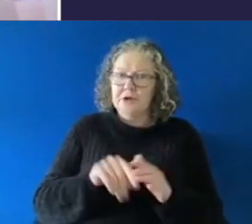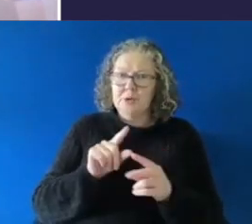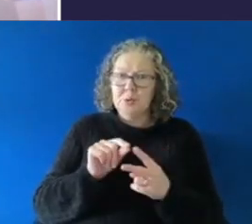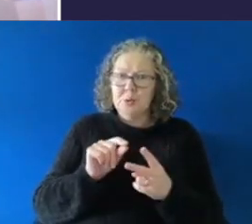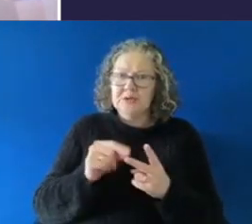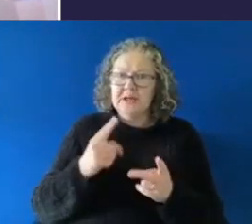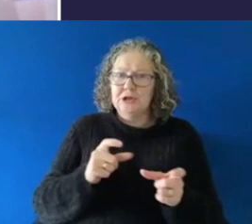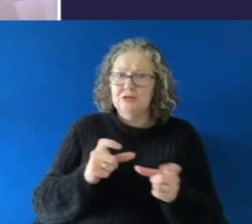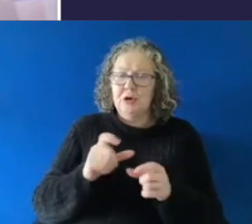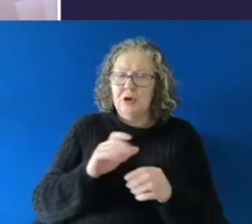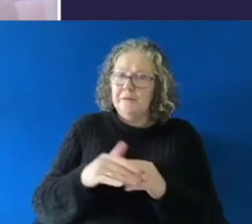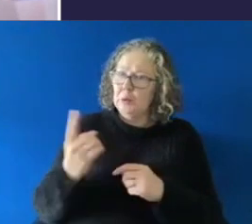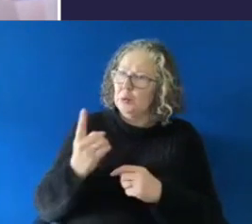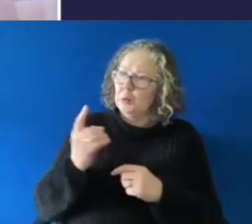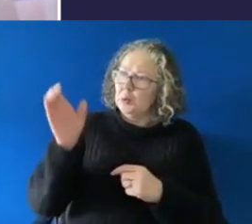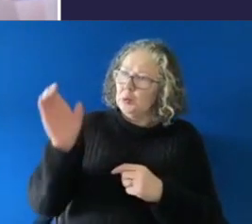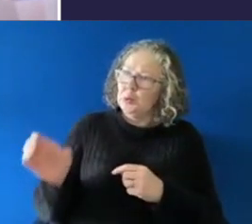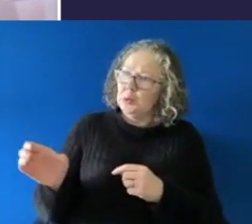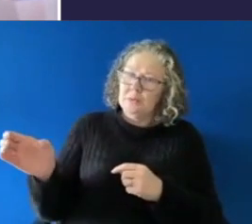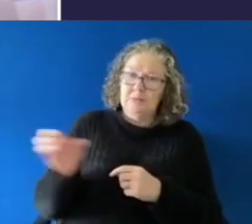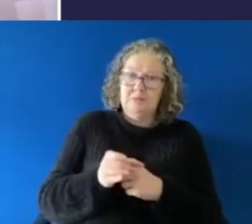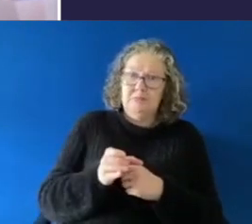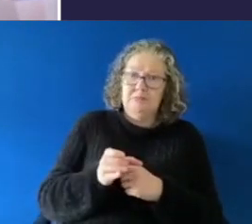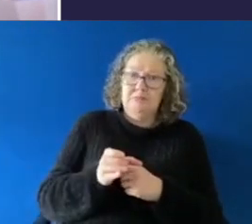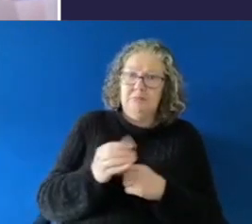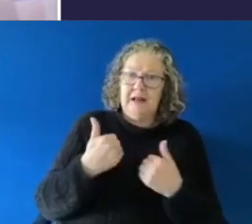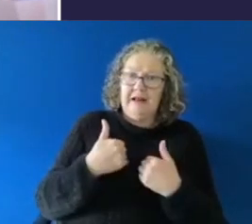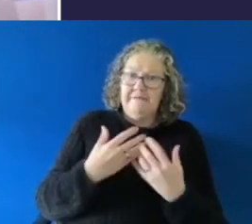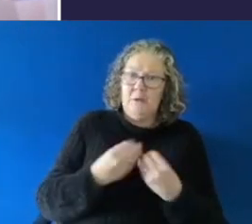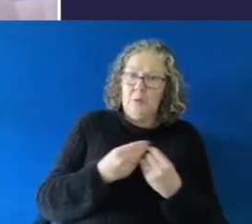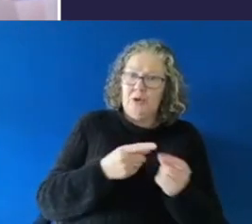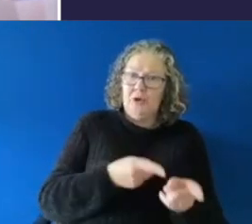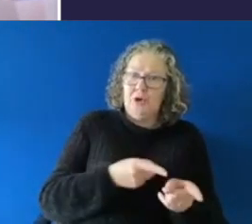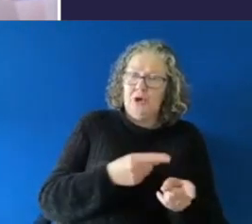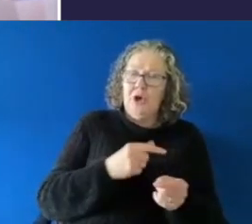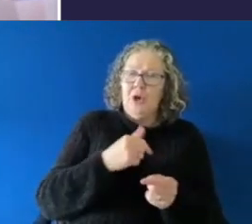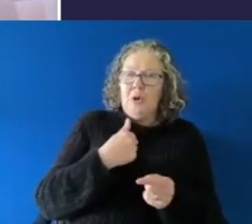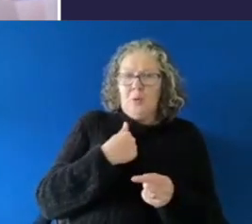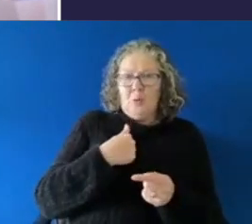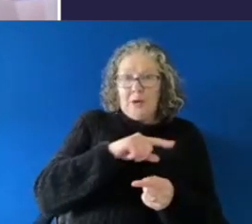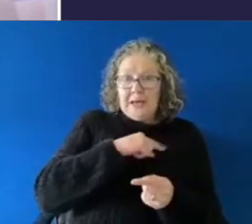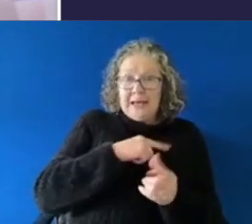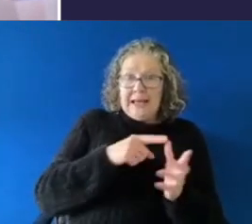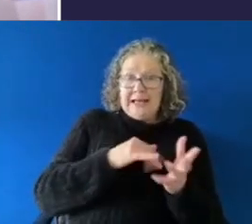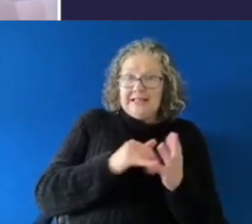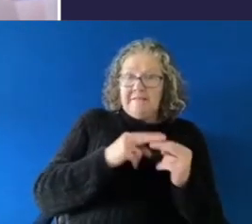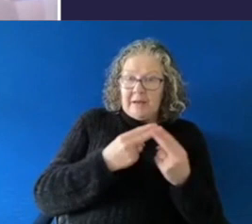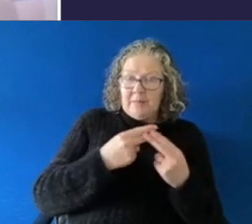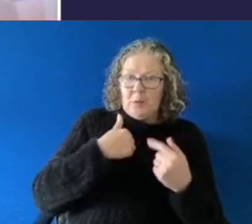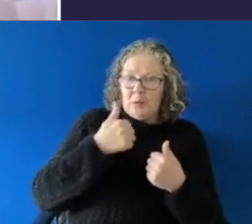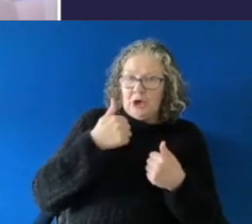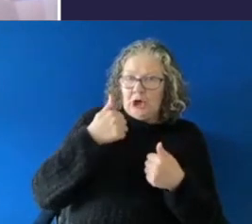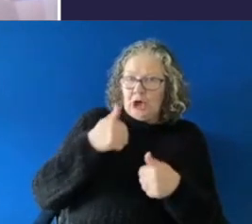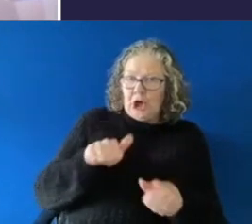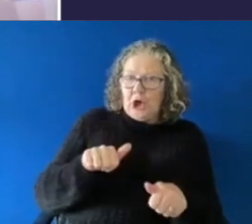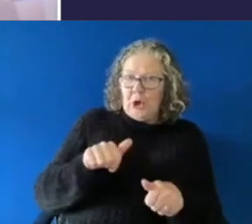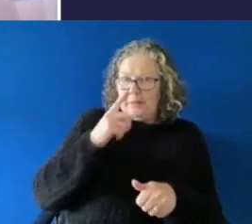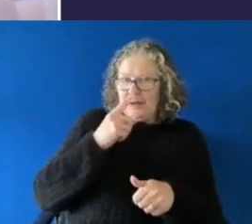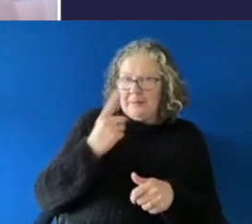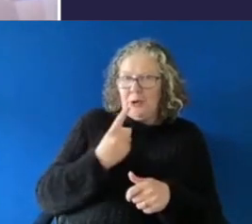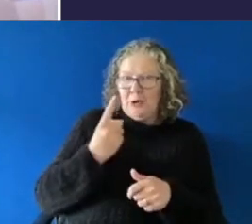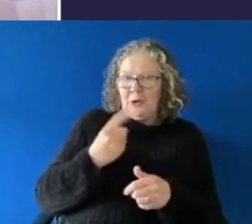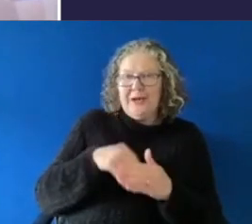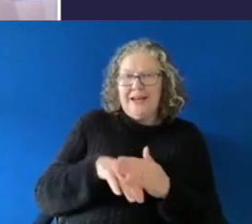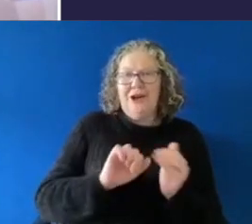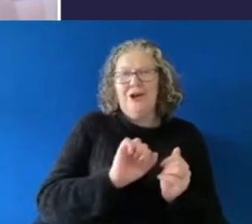who comes to live with her. And for us as a family, we love that we know the people who are in Jessica's life all the